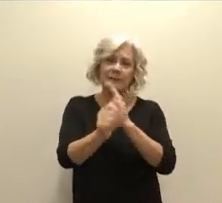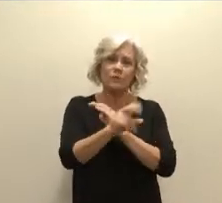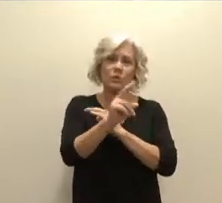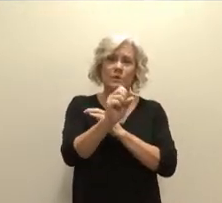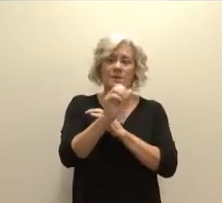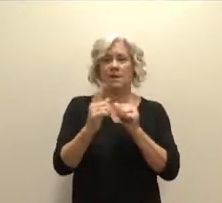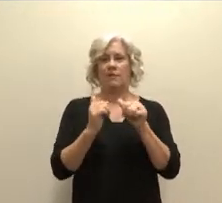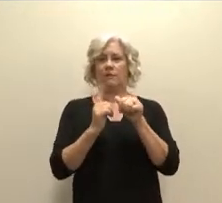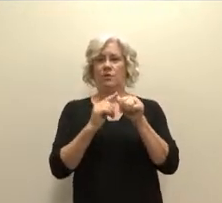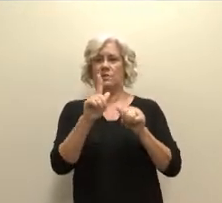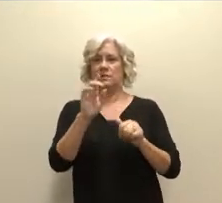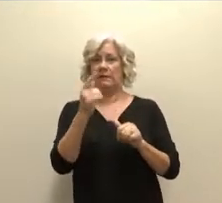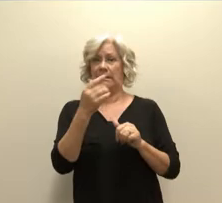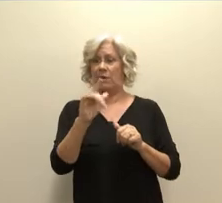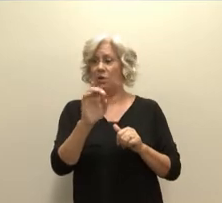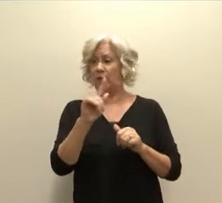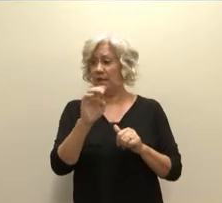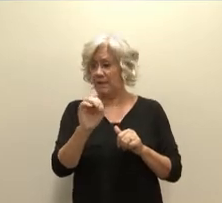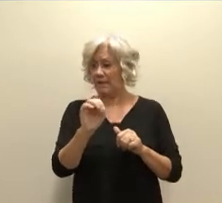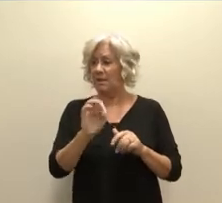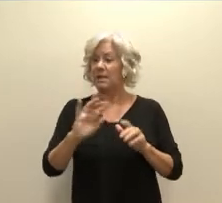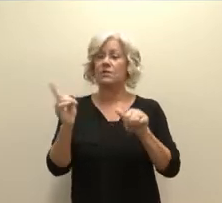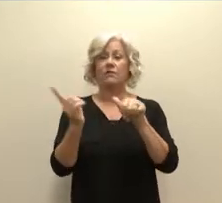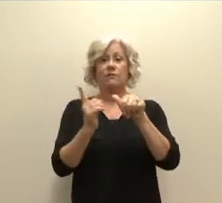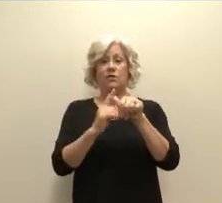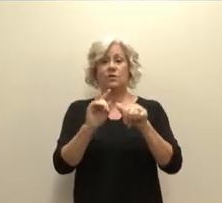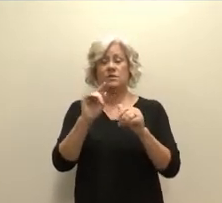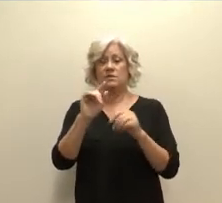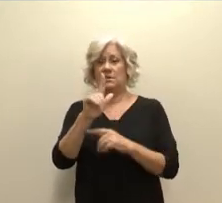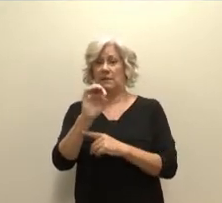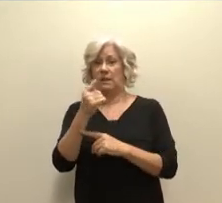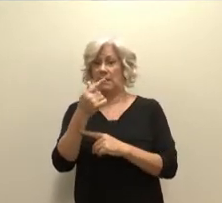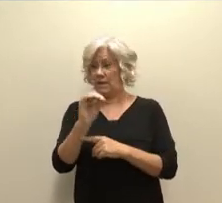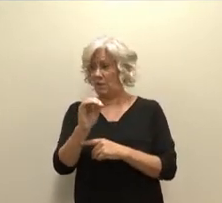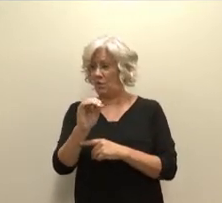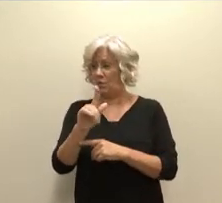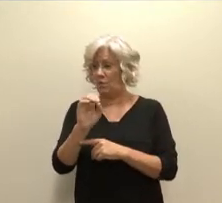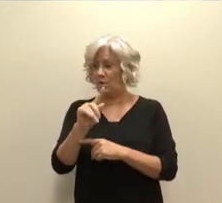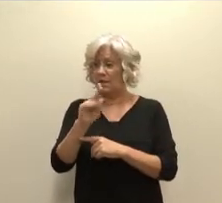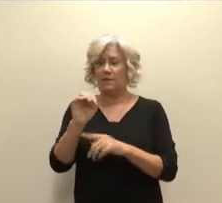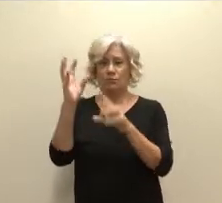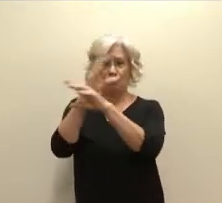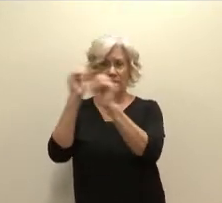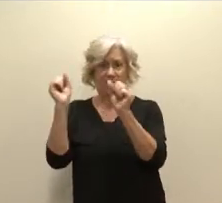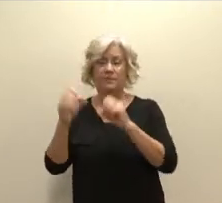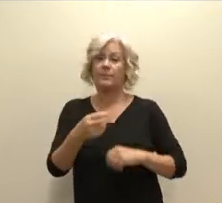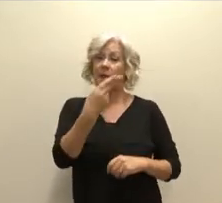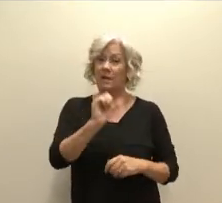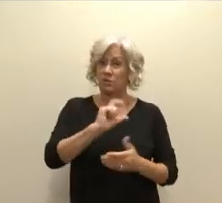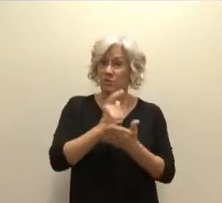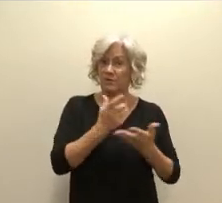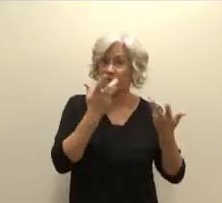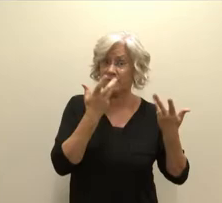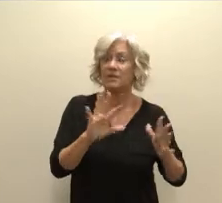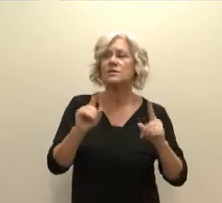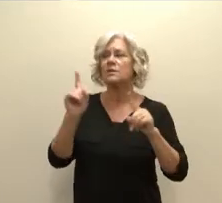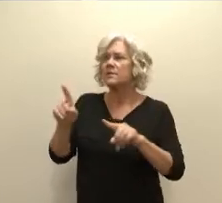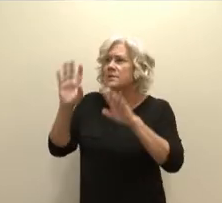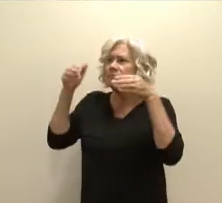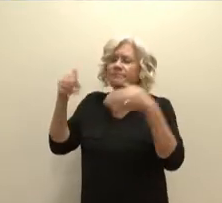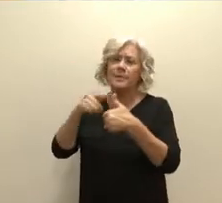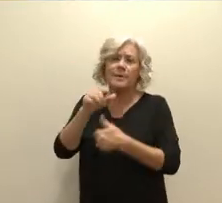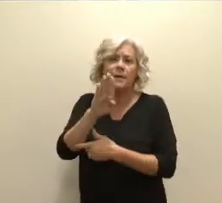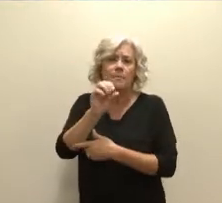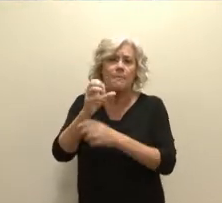League, and serves as the First Lego League's president. After high school, David wants to pursue a career working with a bomb